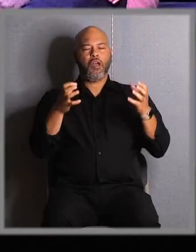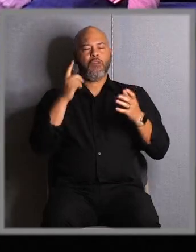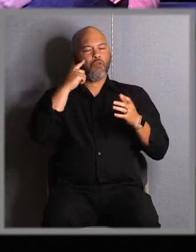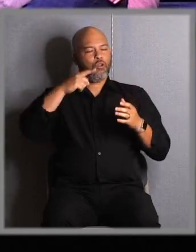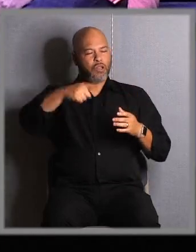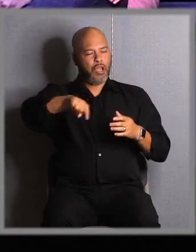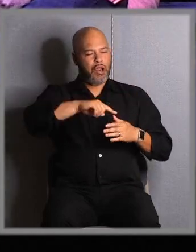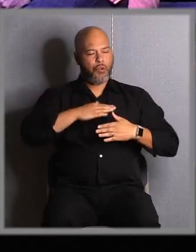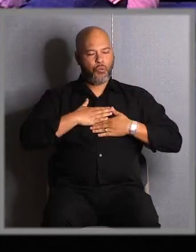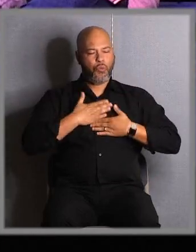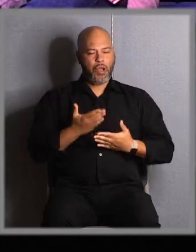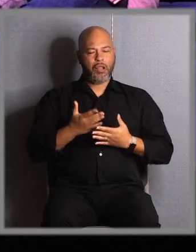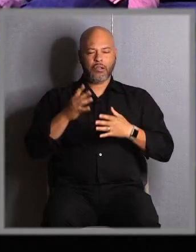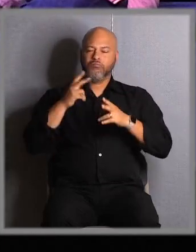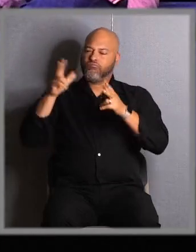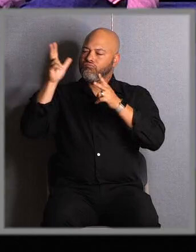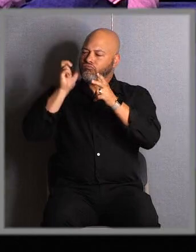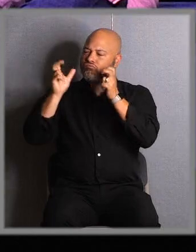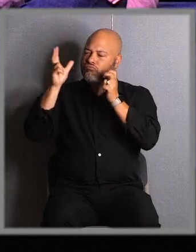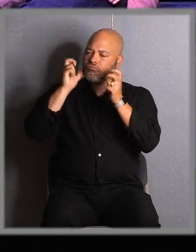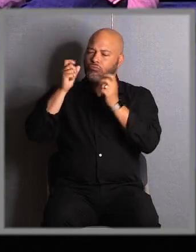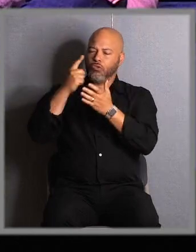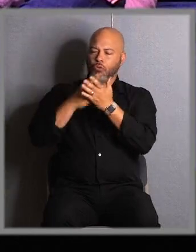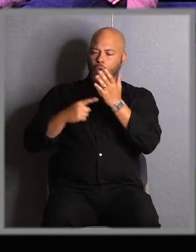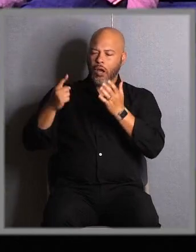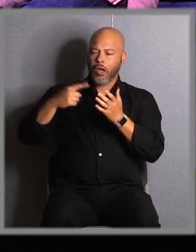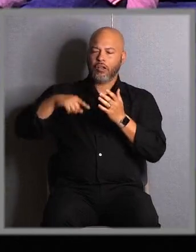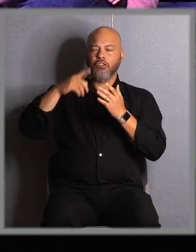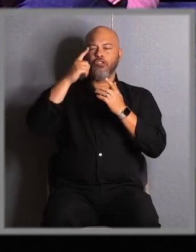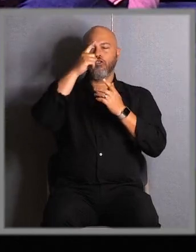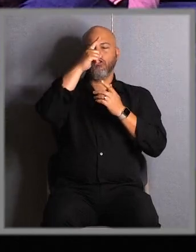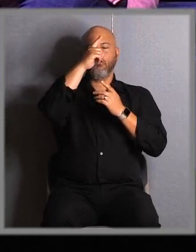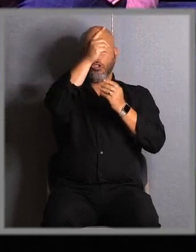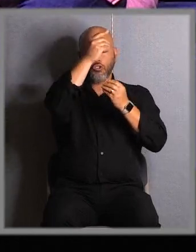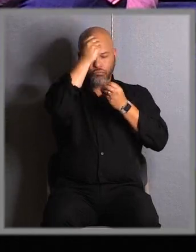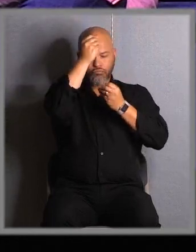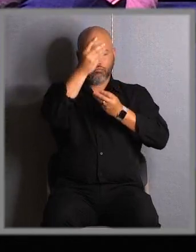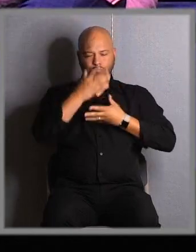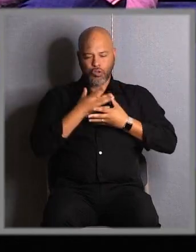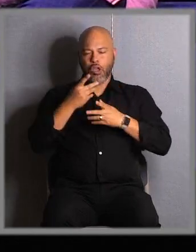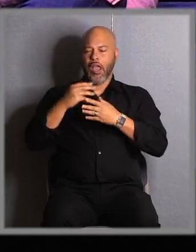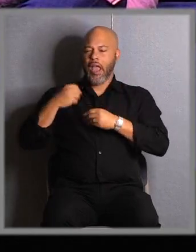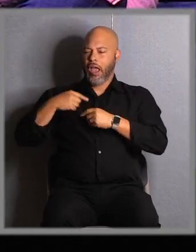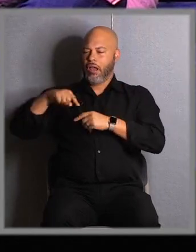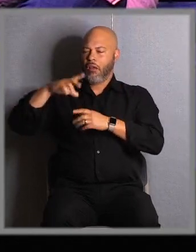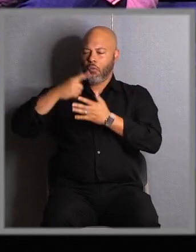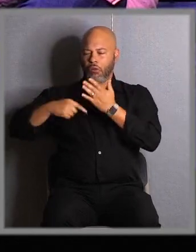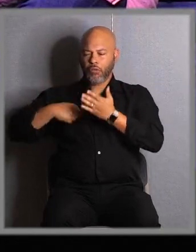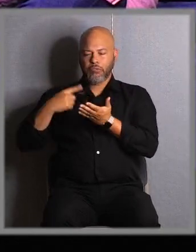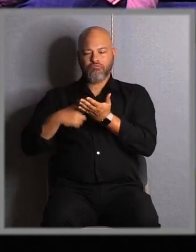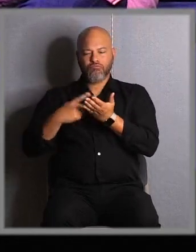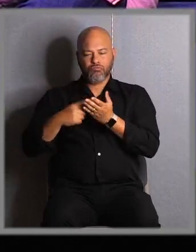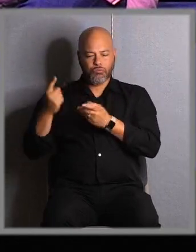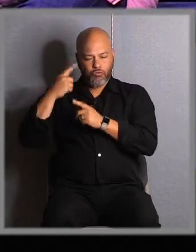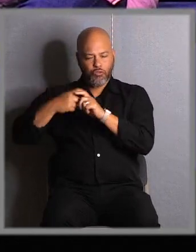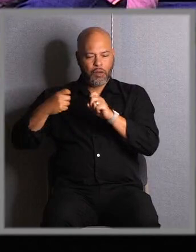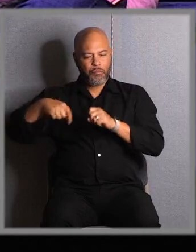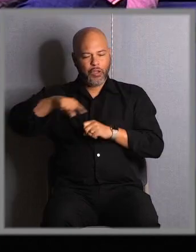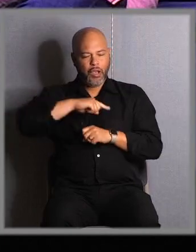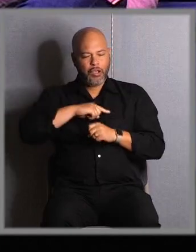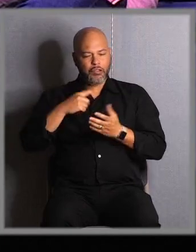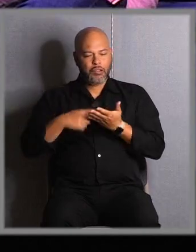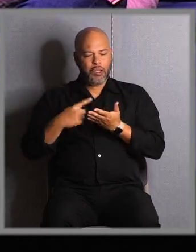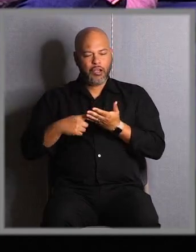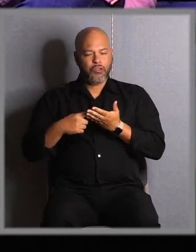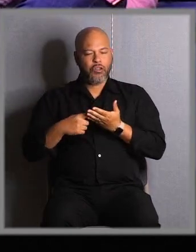willingness to be receptive to what you are saying from this platform tonight. Lord, may we